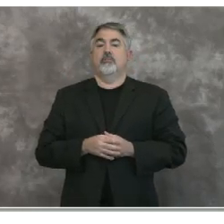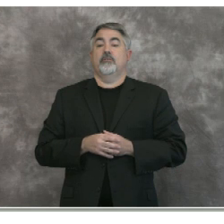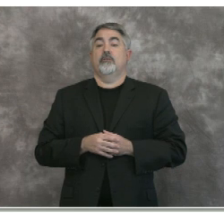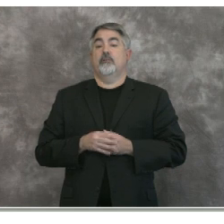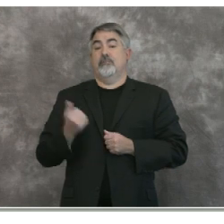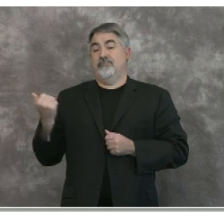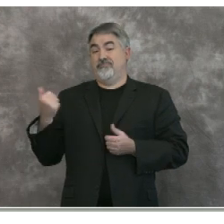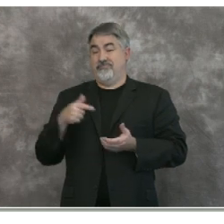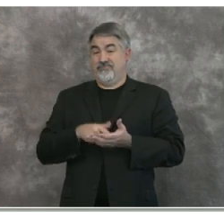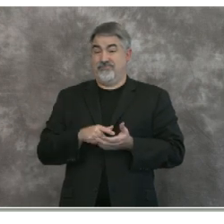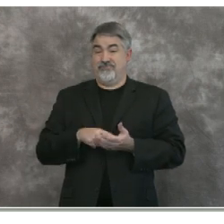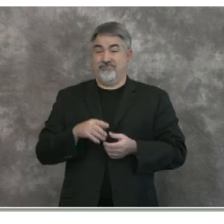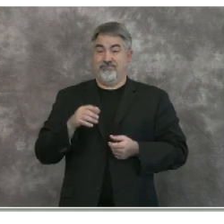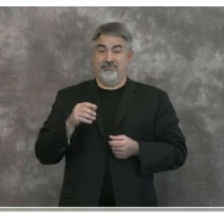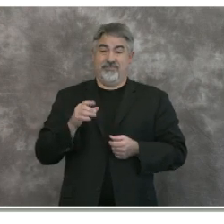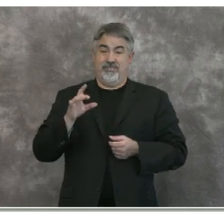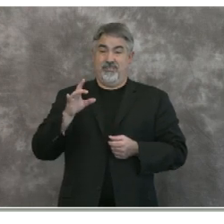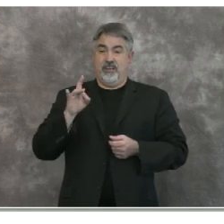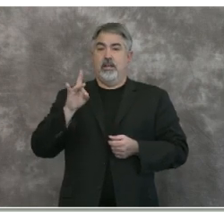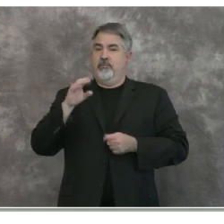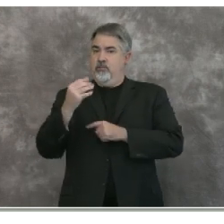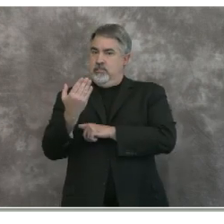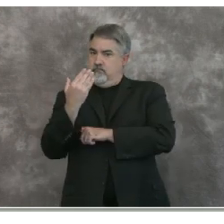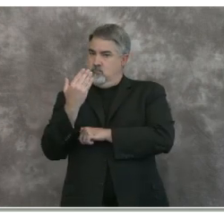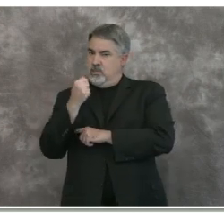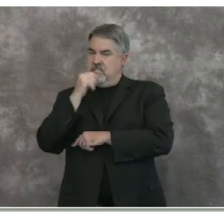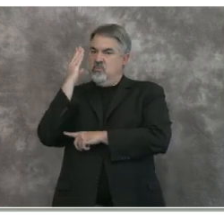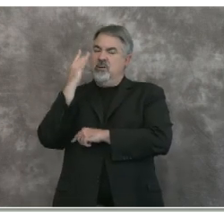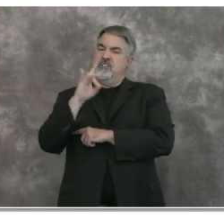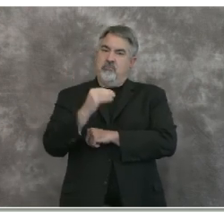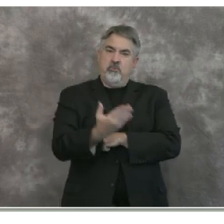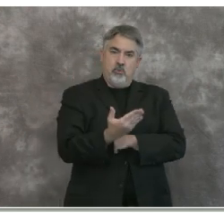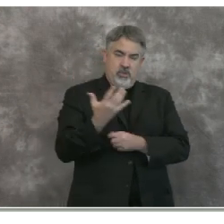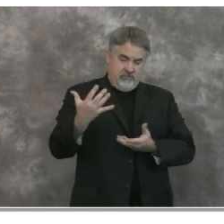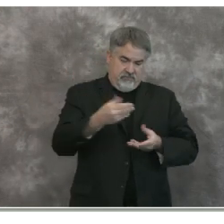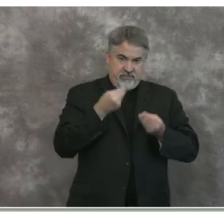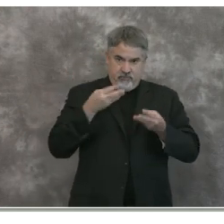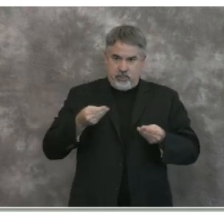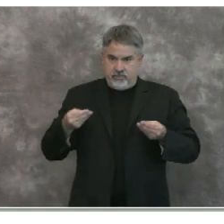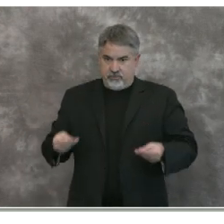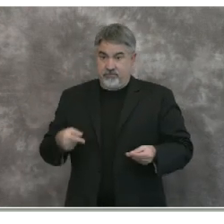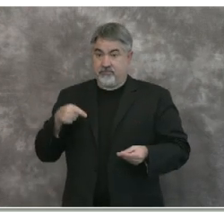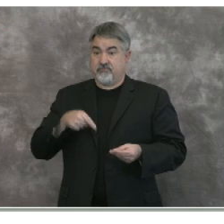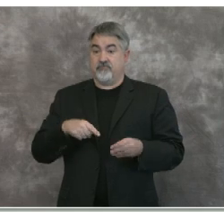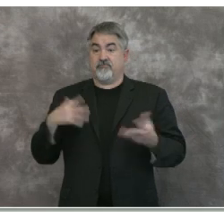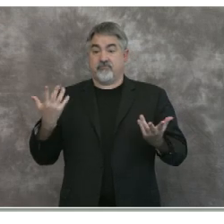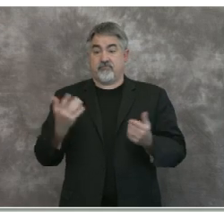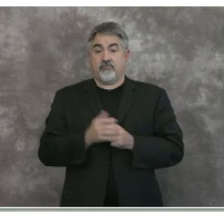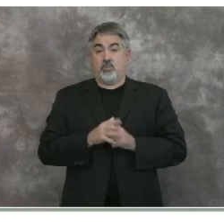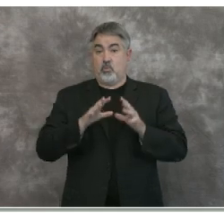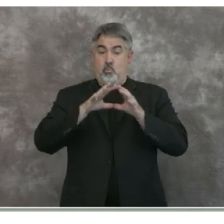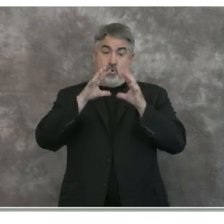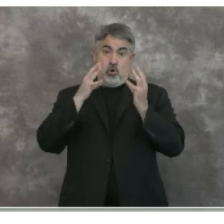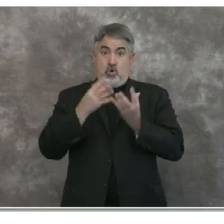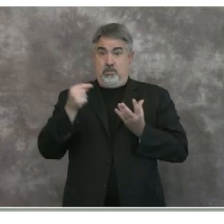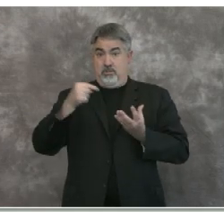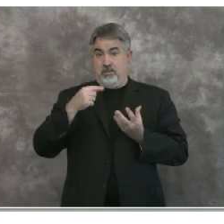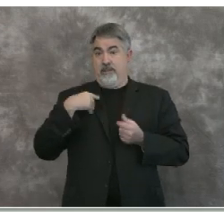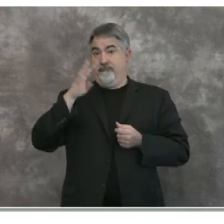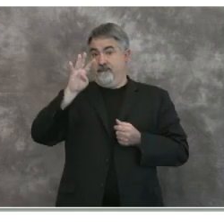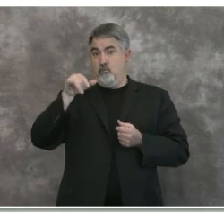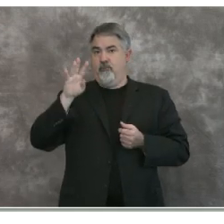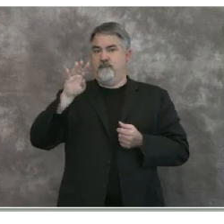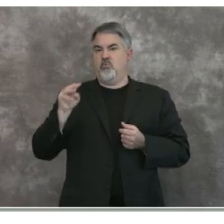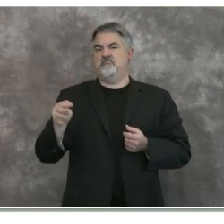about 8:30 a.m. today. So the information is as follows. Globally, there are over 4.4